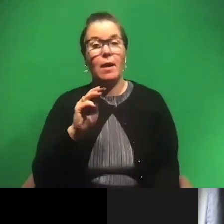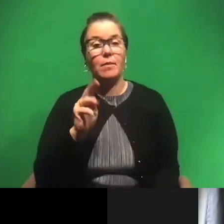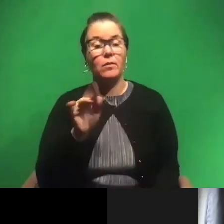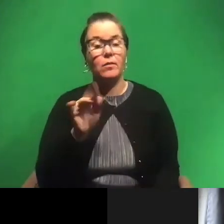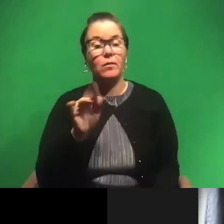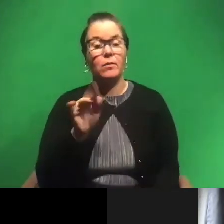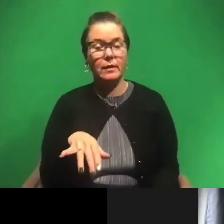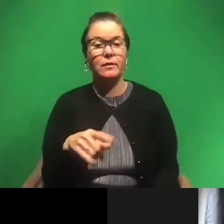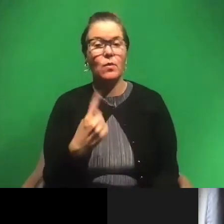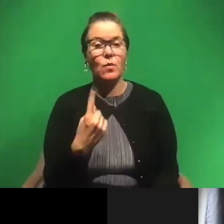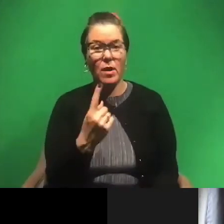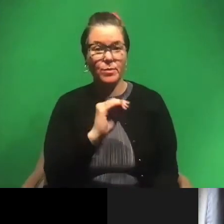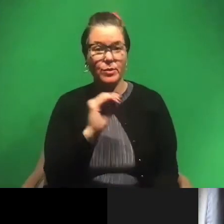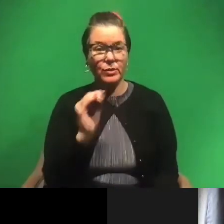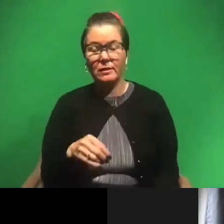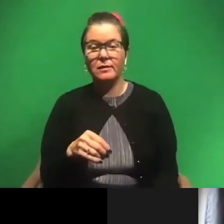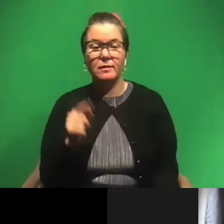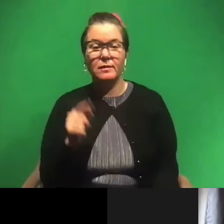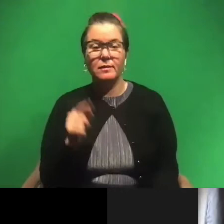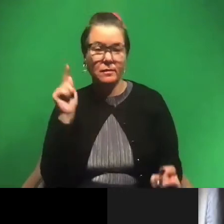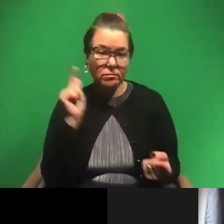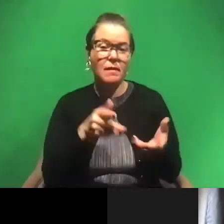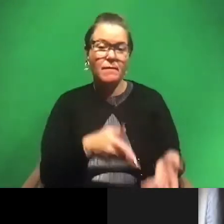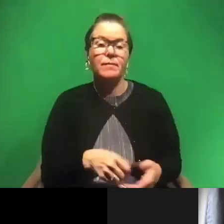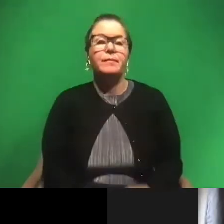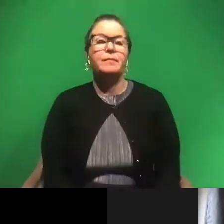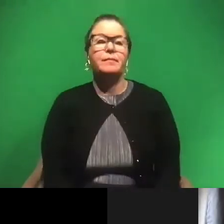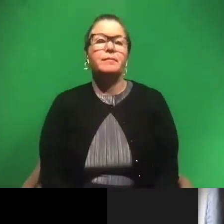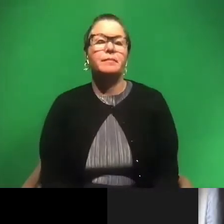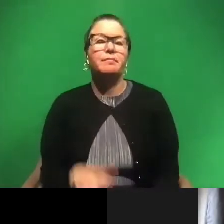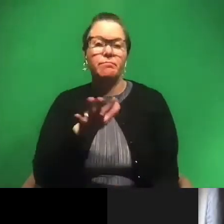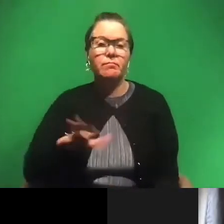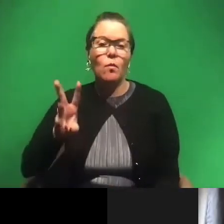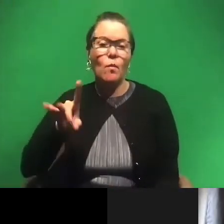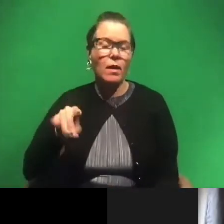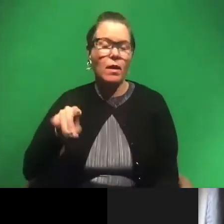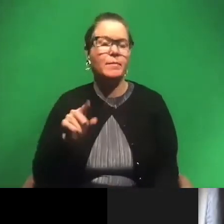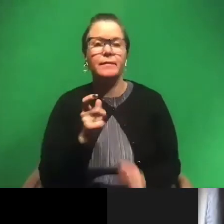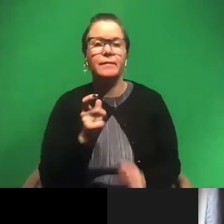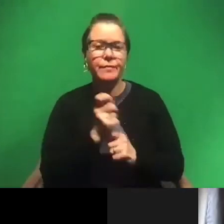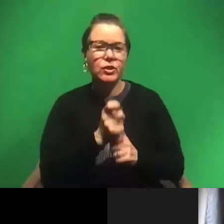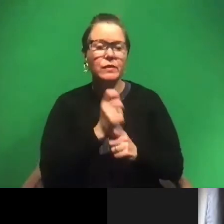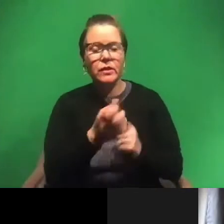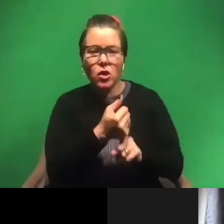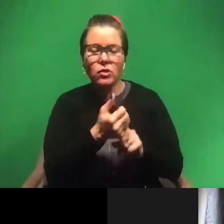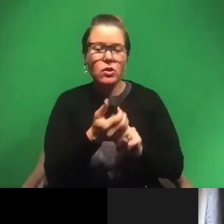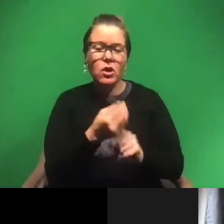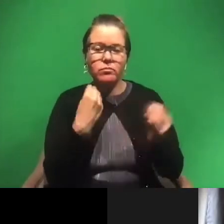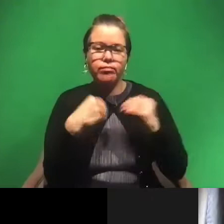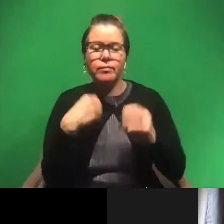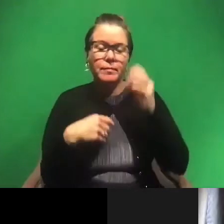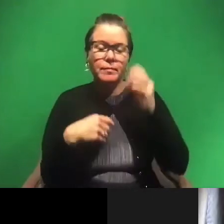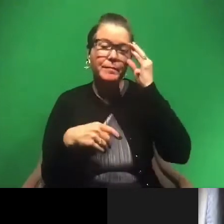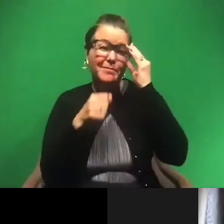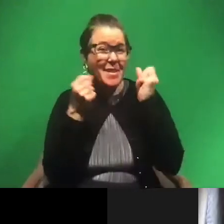1% of abalone left in the wild after the overfishing pressures happened. And so that's not very many.